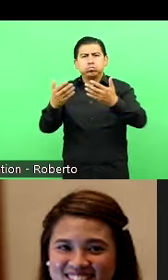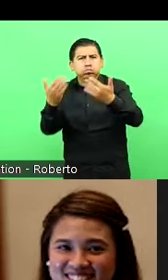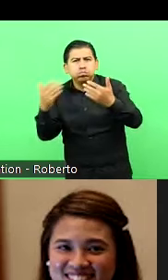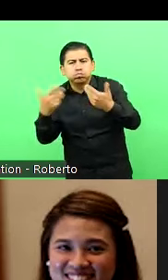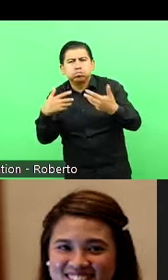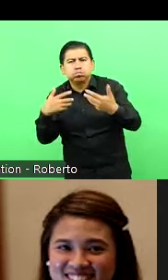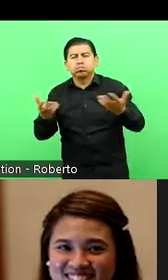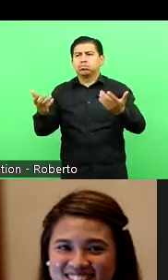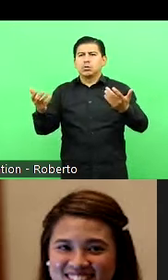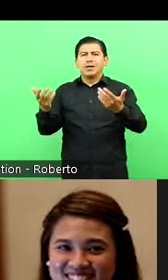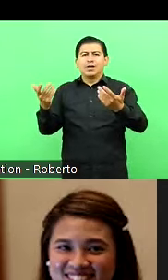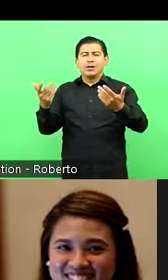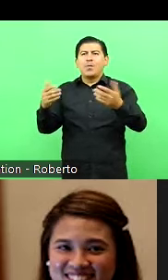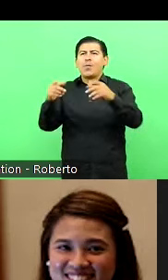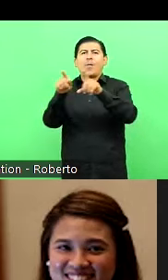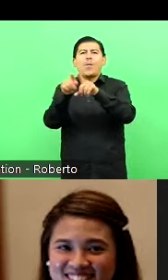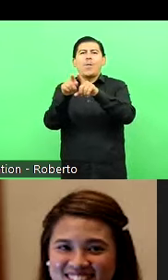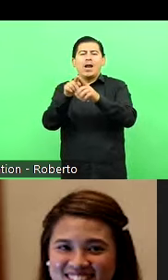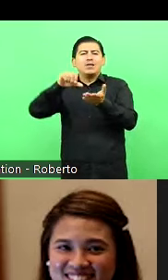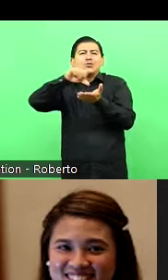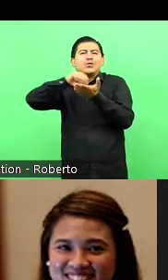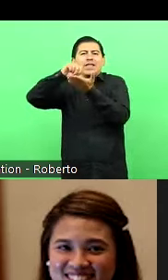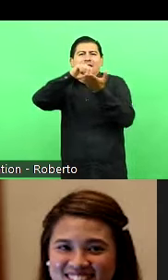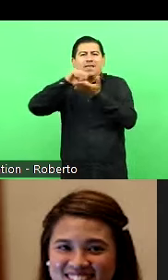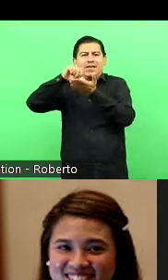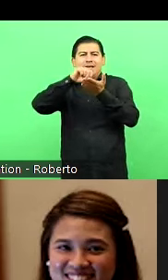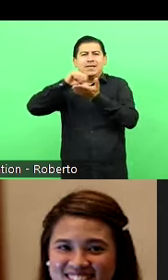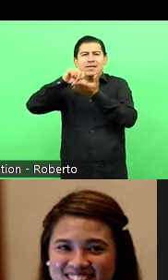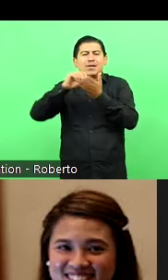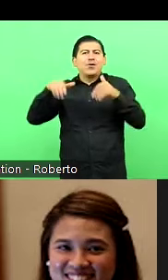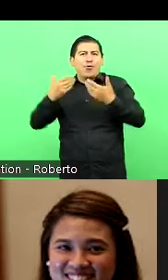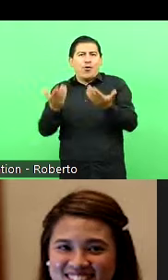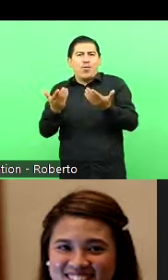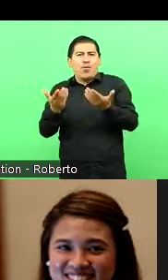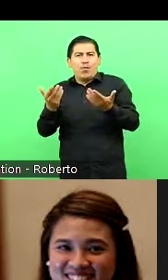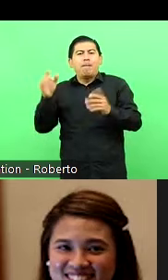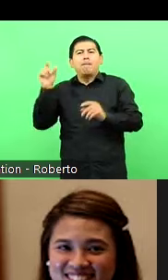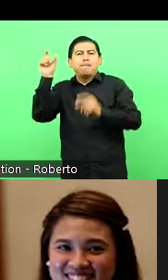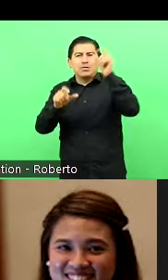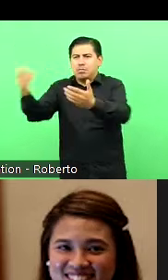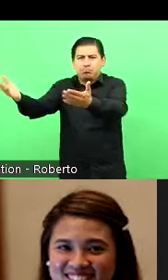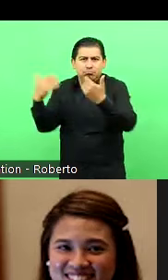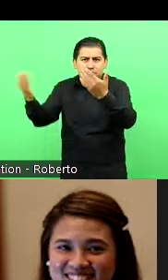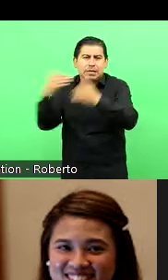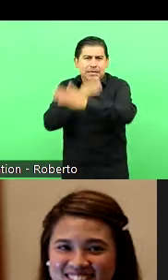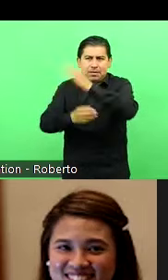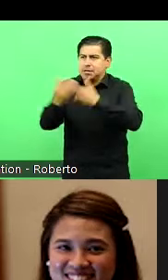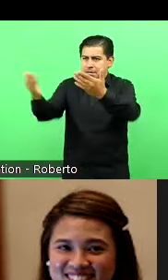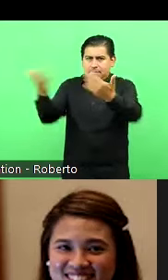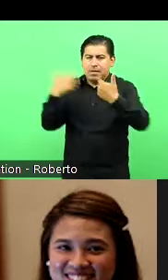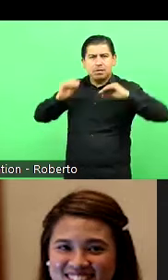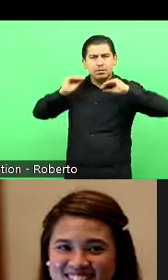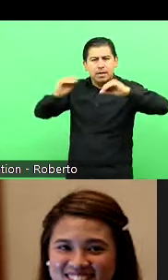converted to cash or to other benefits. And we are now enjoining them, since a large part of them are part of the workforce. We are now